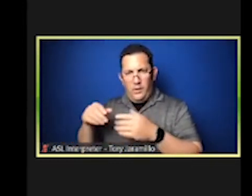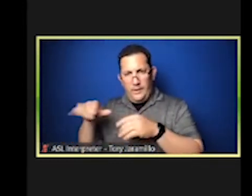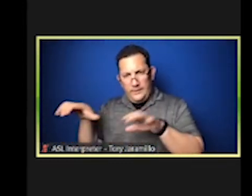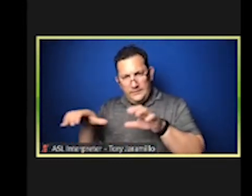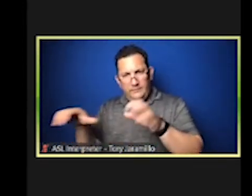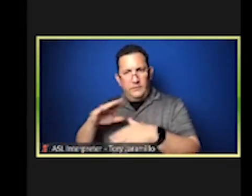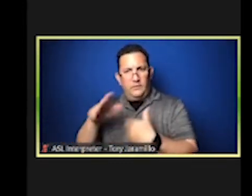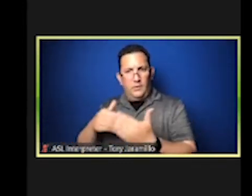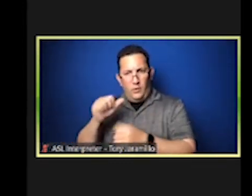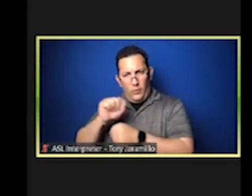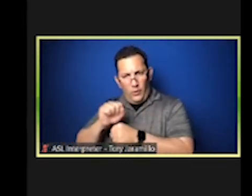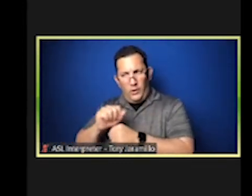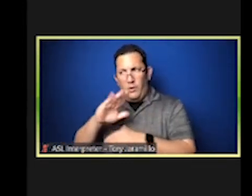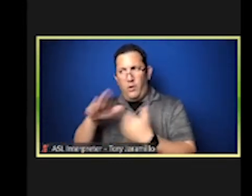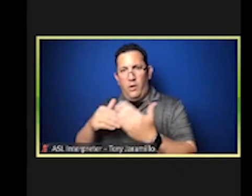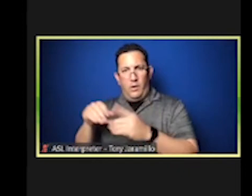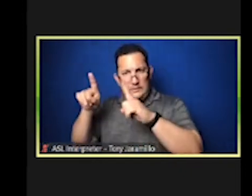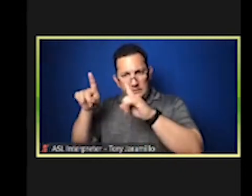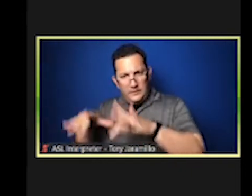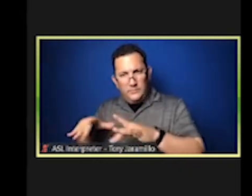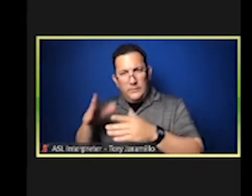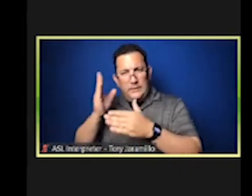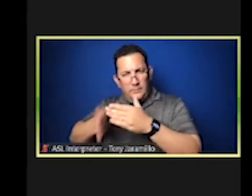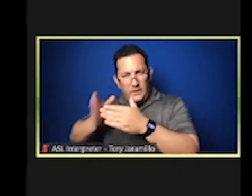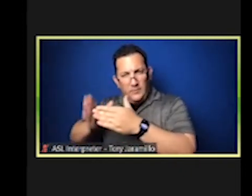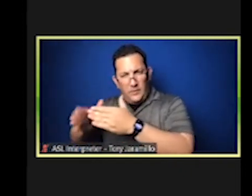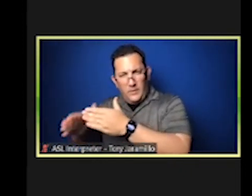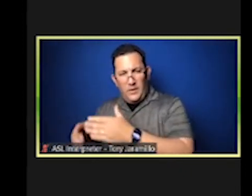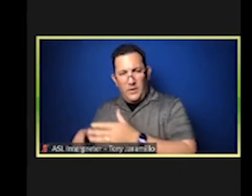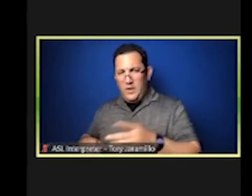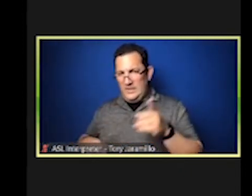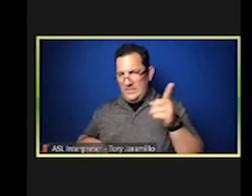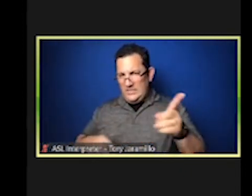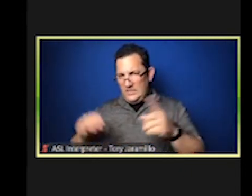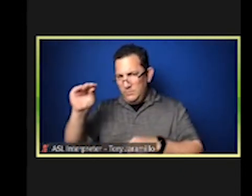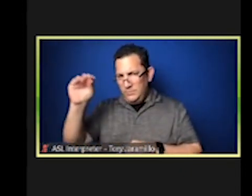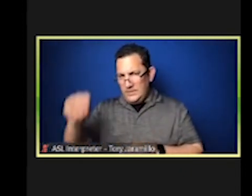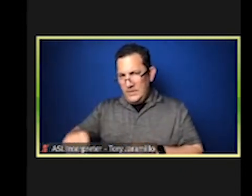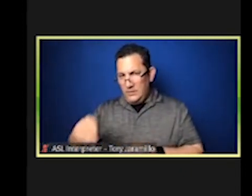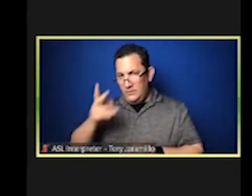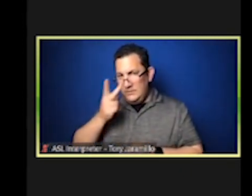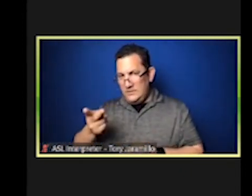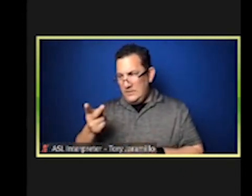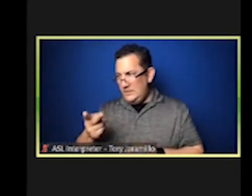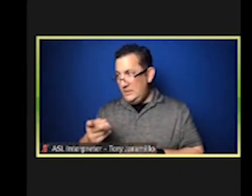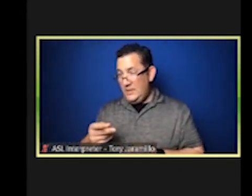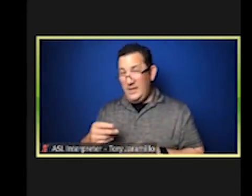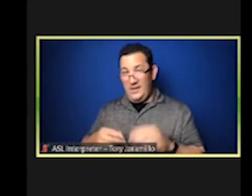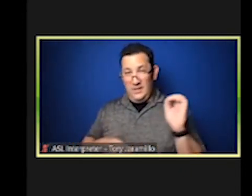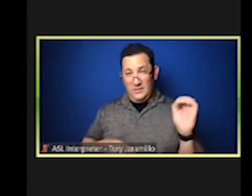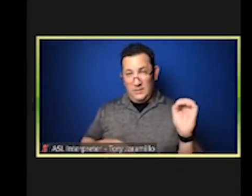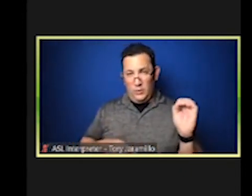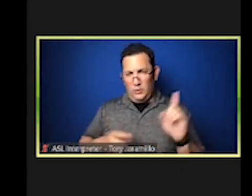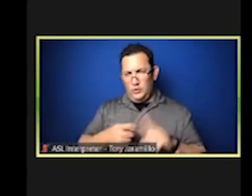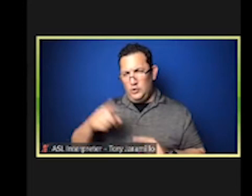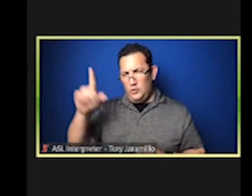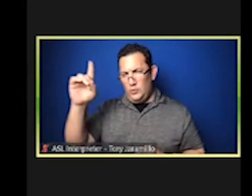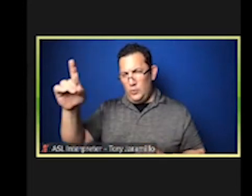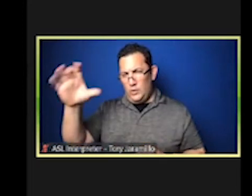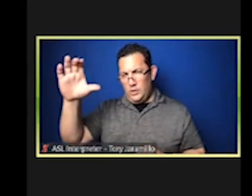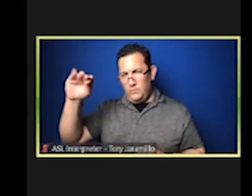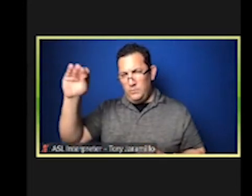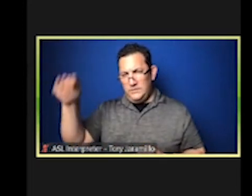has completed. This is a percentage grade based on a 0 to 100% scale.